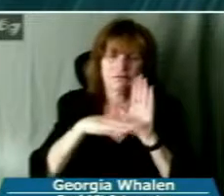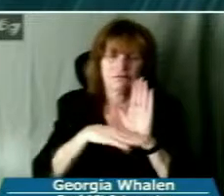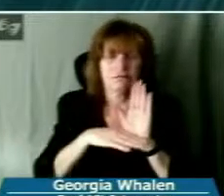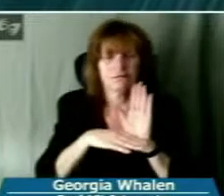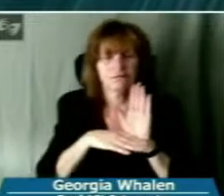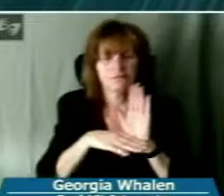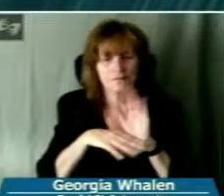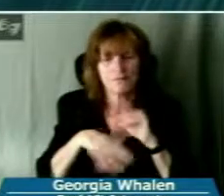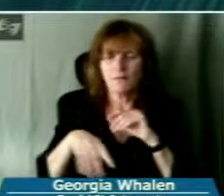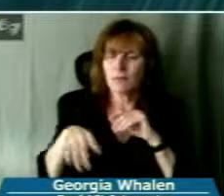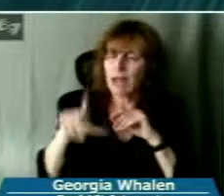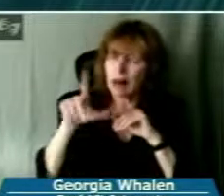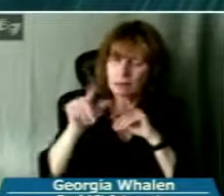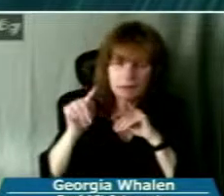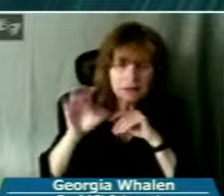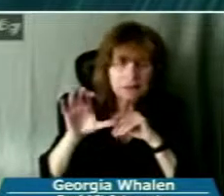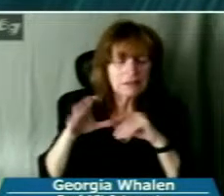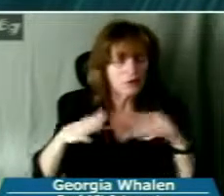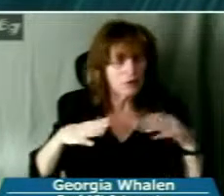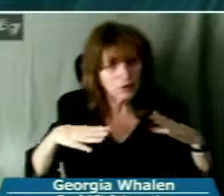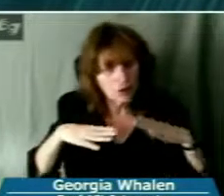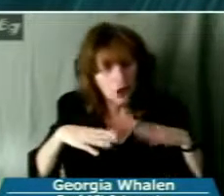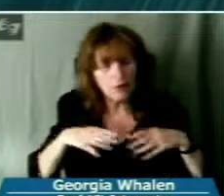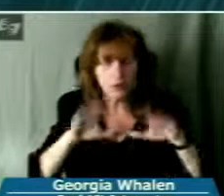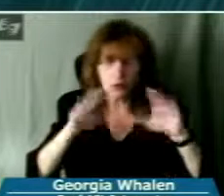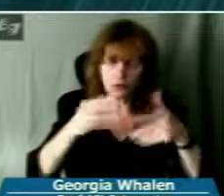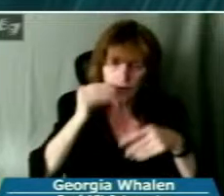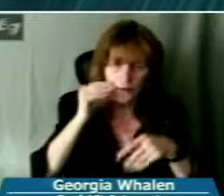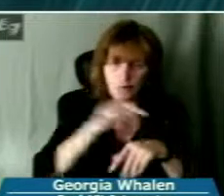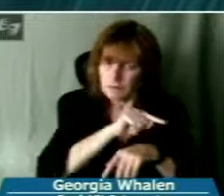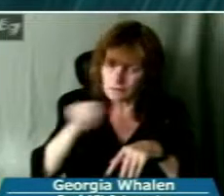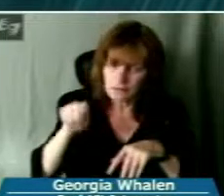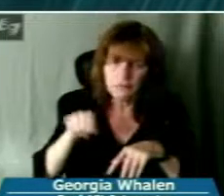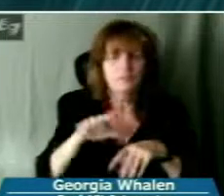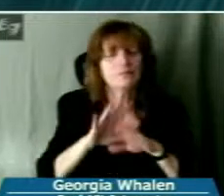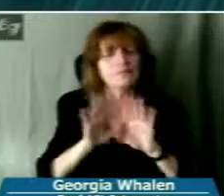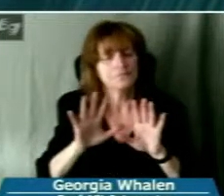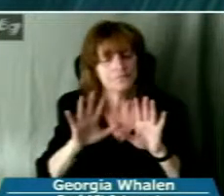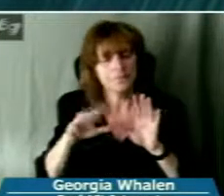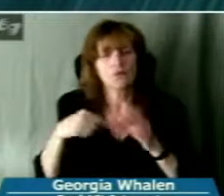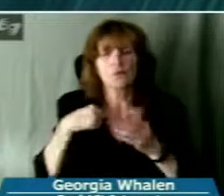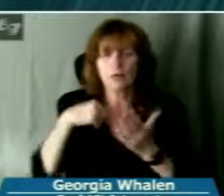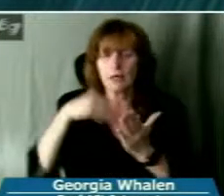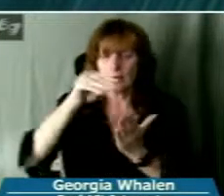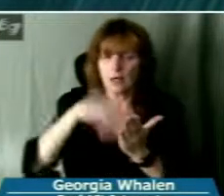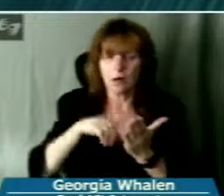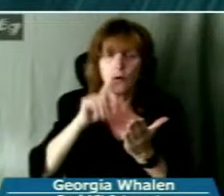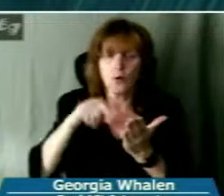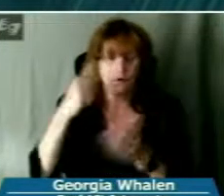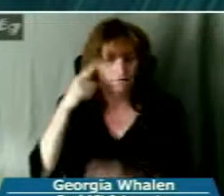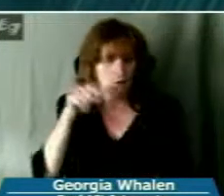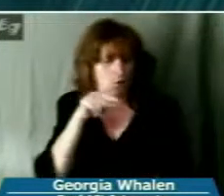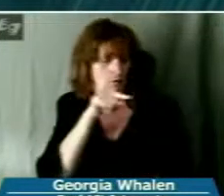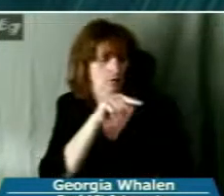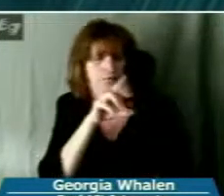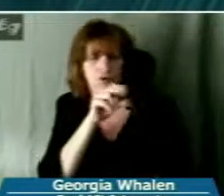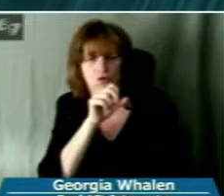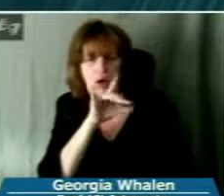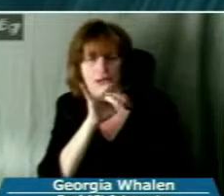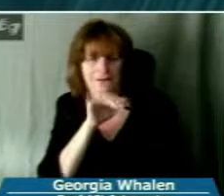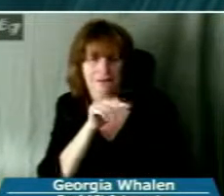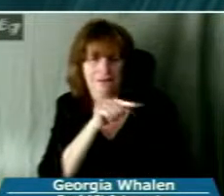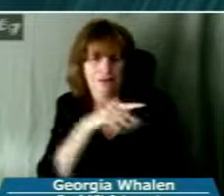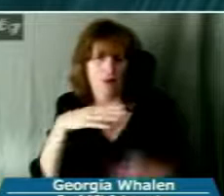homes. And we had, of course, put in place an order for the Roslyn earlier and asked them to come into compliance, which initially they had